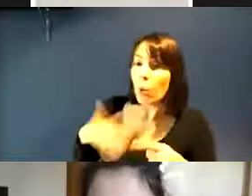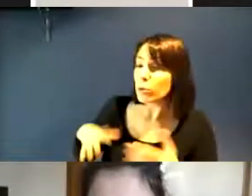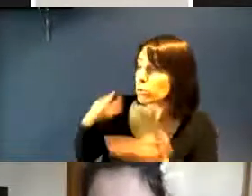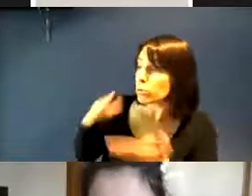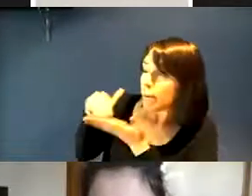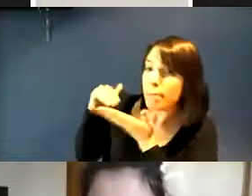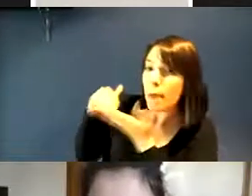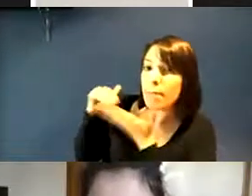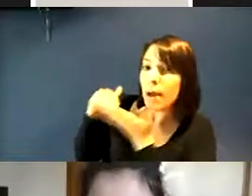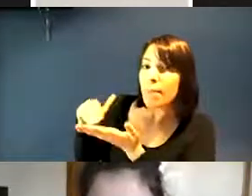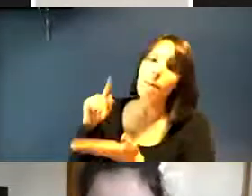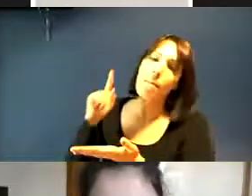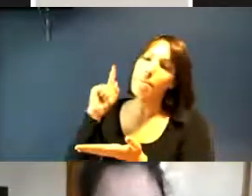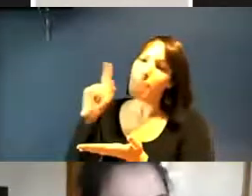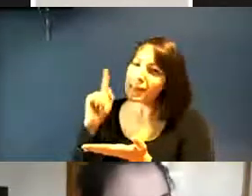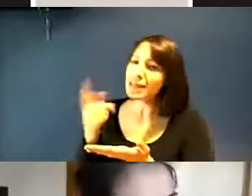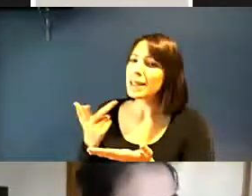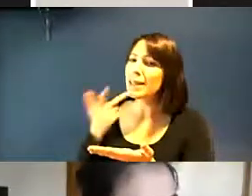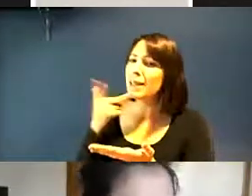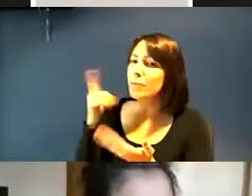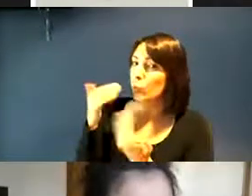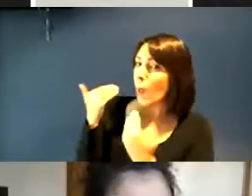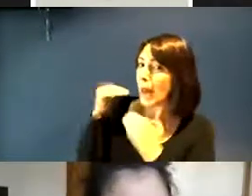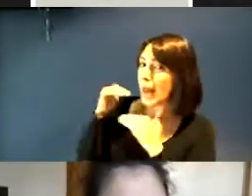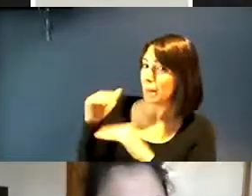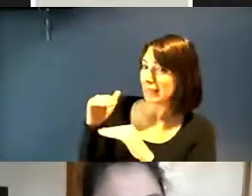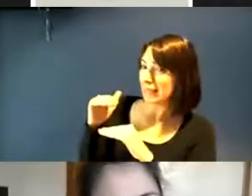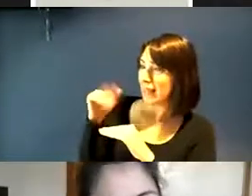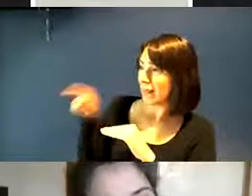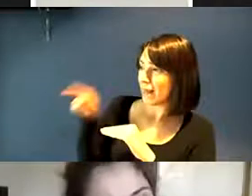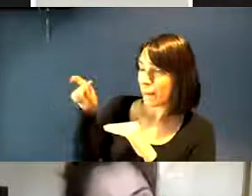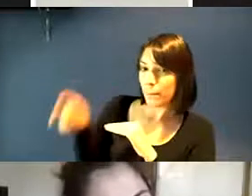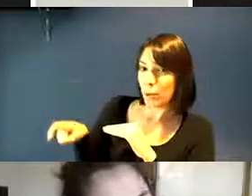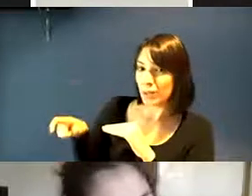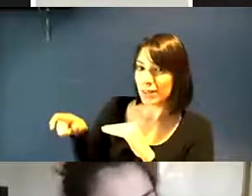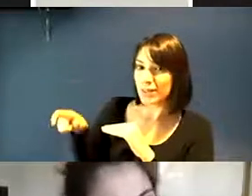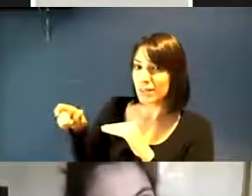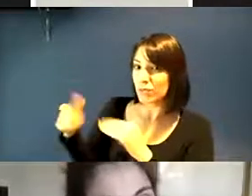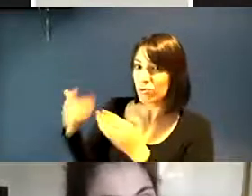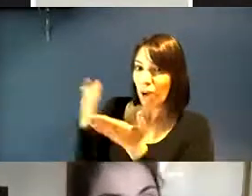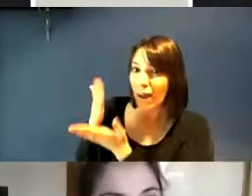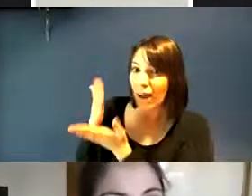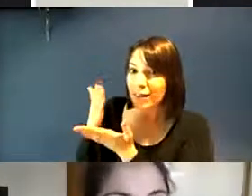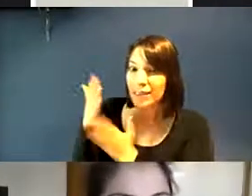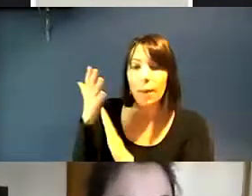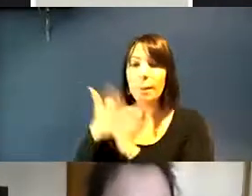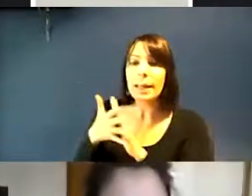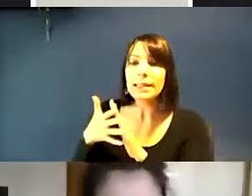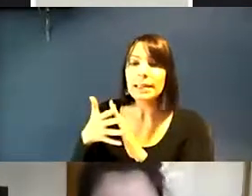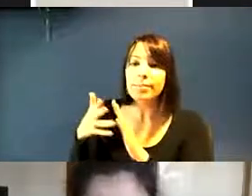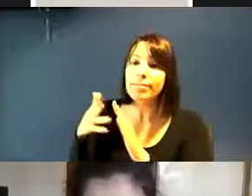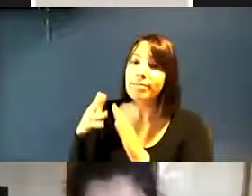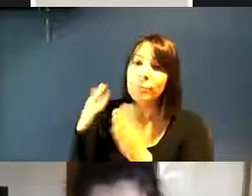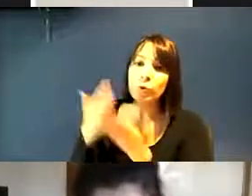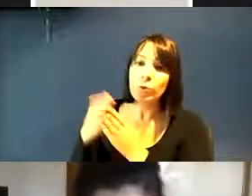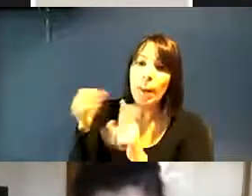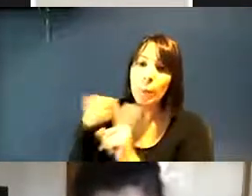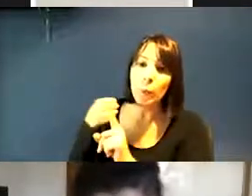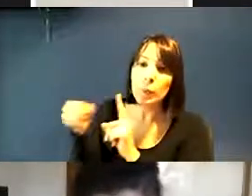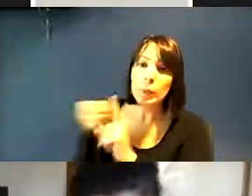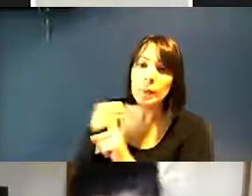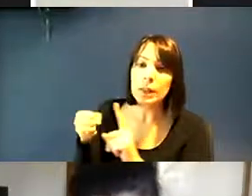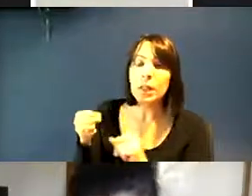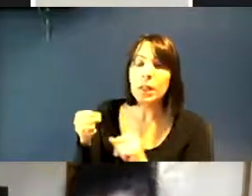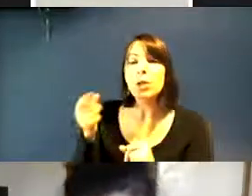and rights of people with disabilities is abuse, regardless of the intention. So we're now going to welcome back